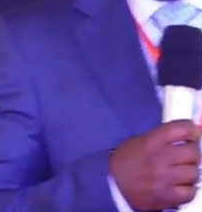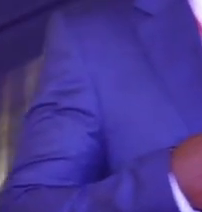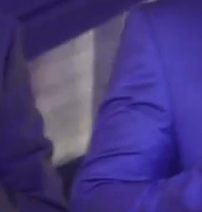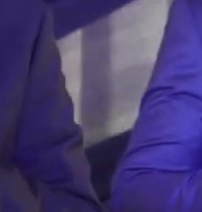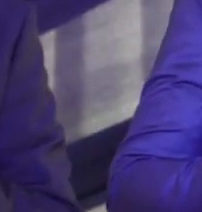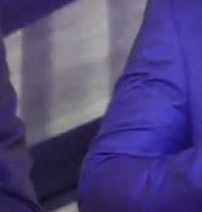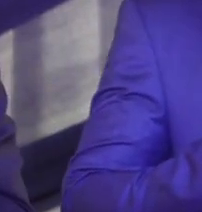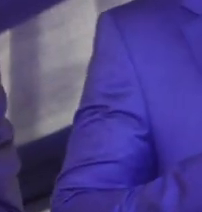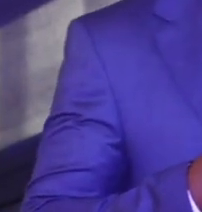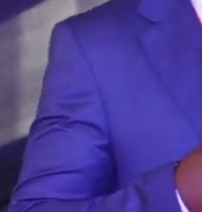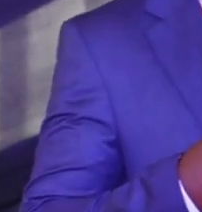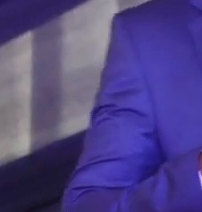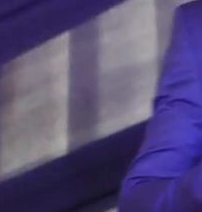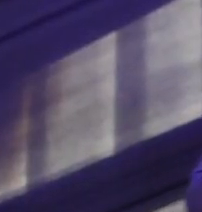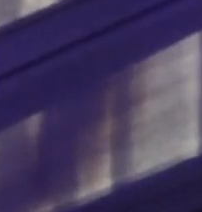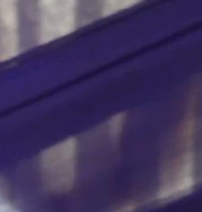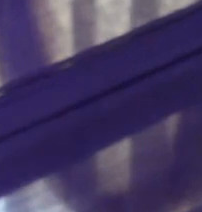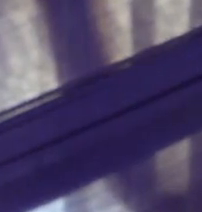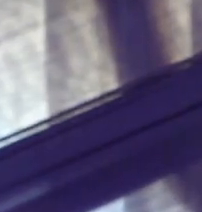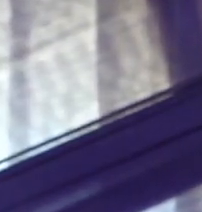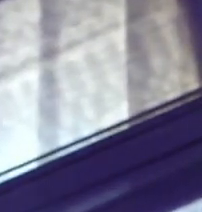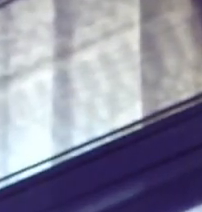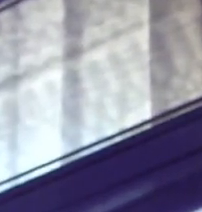the Spirit, we get fellowship.